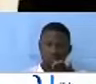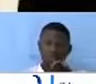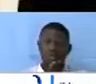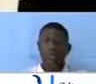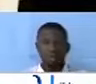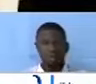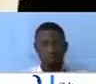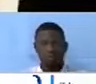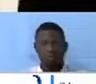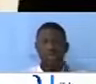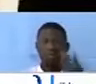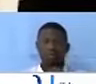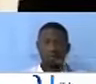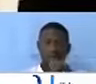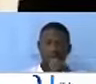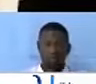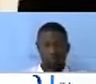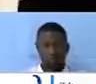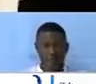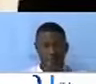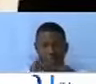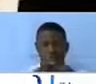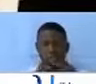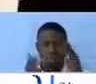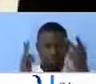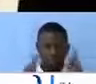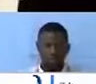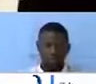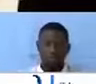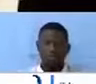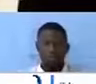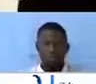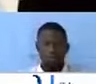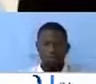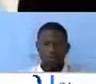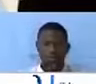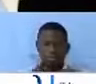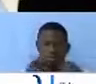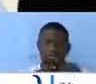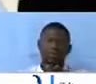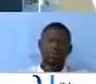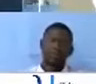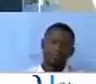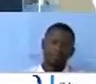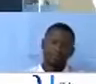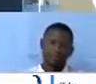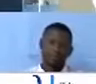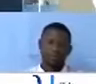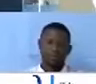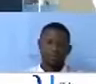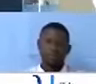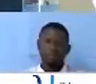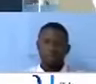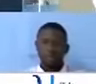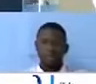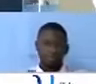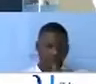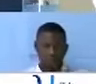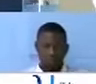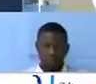Interpreters, if you can just continue. Counsel, please continue. Now, the question I posed